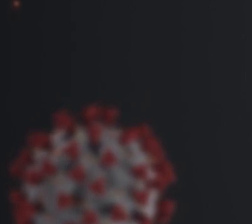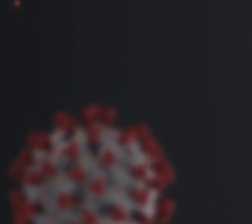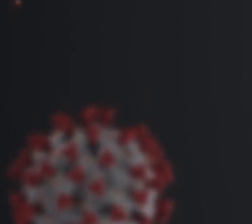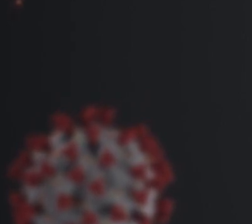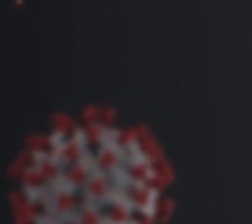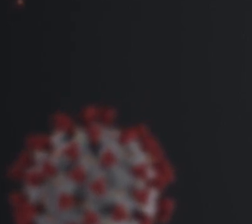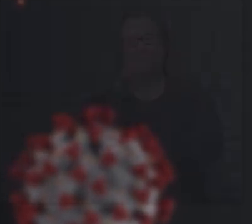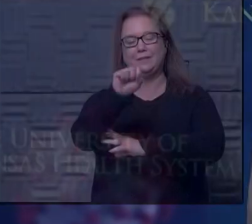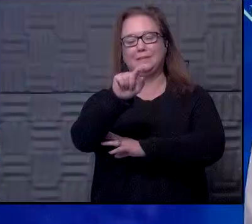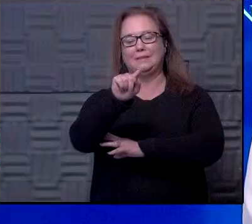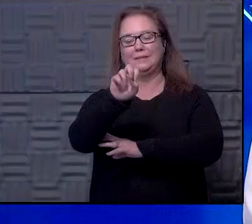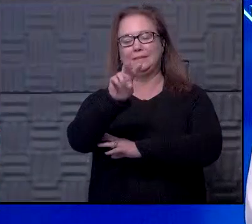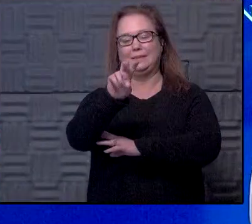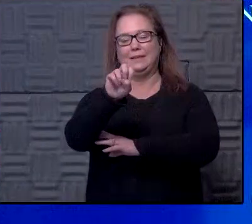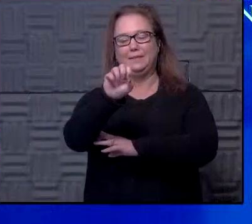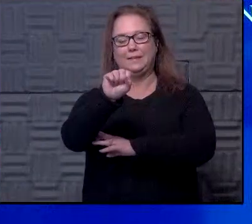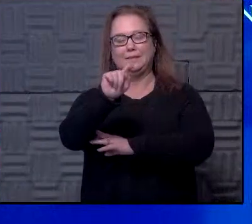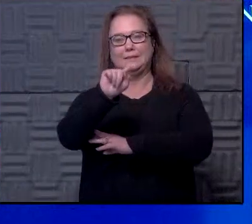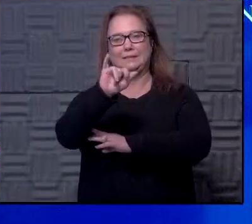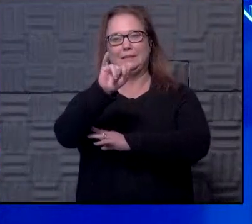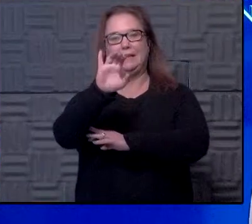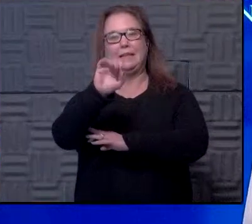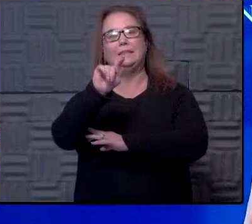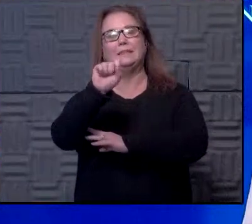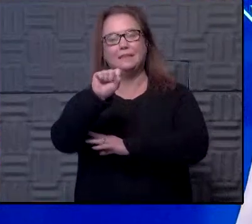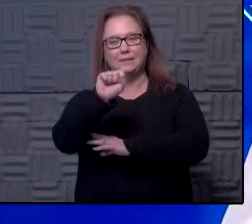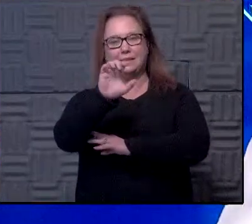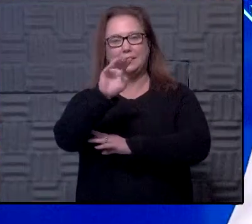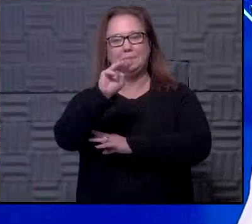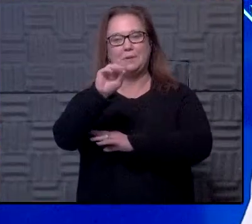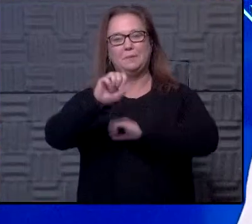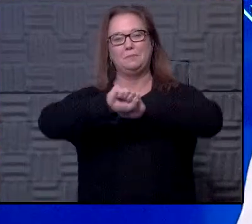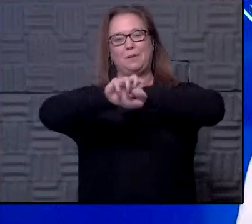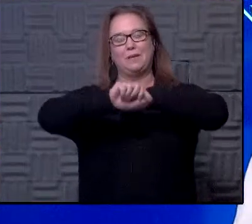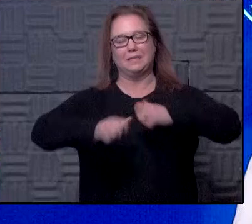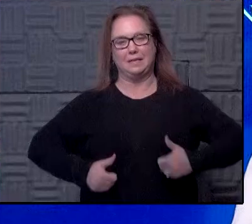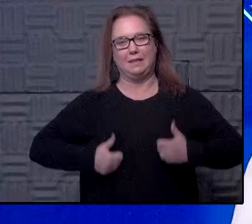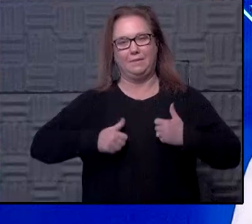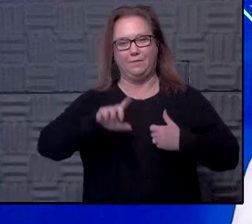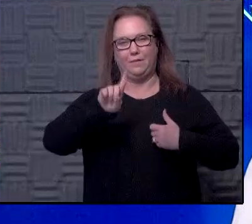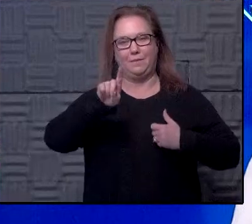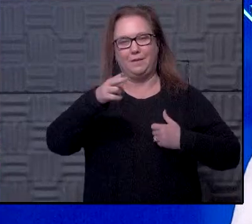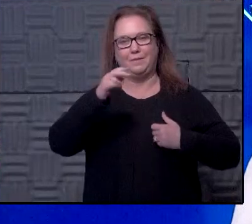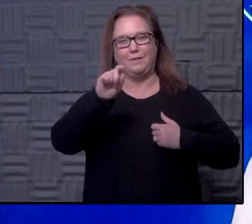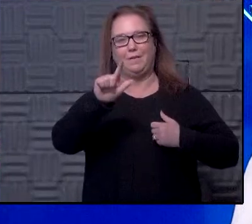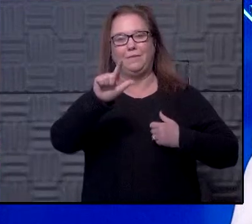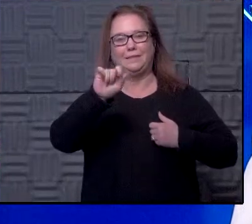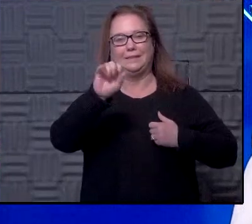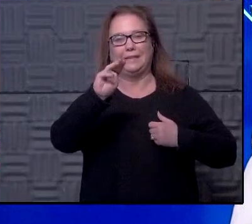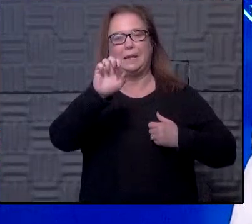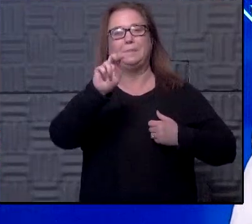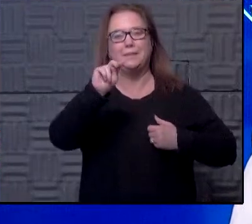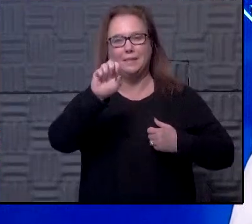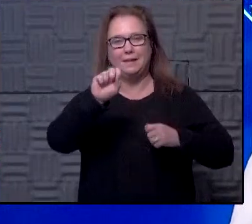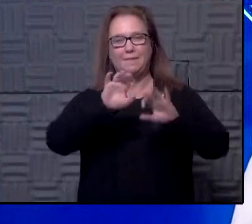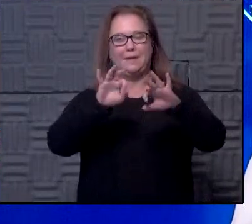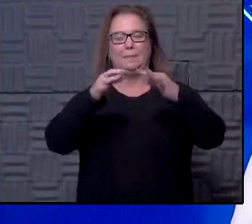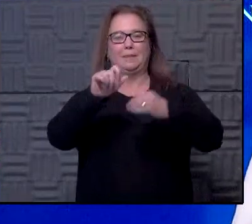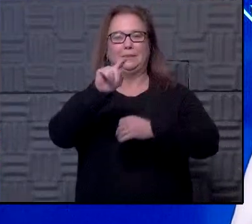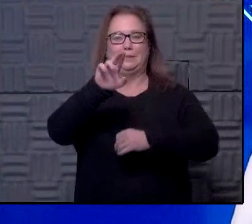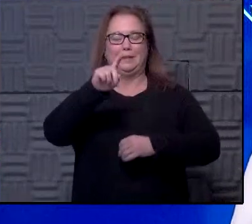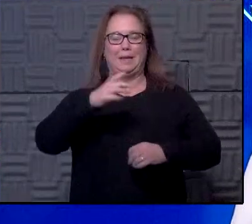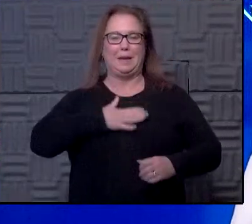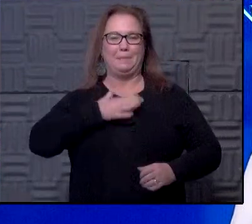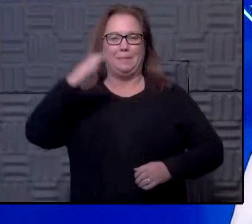Hey, good morning. This is Steve Stites, the Chief Medical Officer here at the University of Kansas Health System, broadcasting live with you from the Dol Simons Family Studio. Delighted to be back with you on